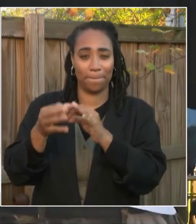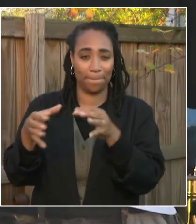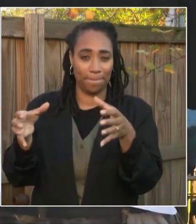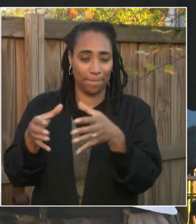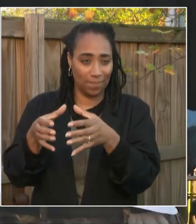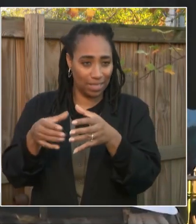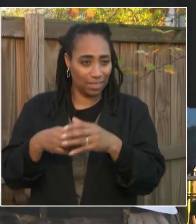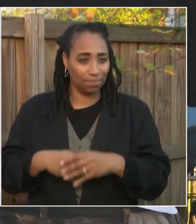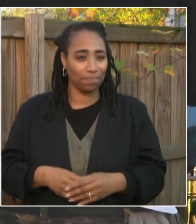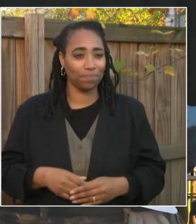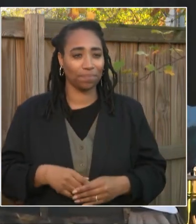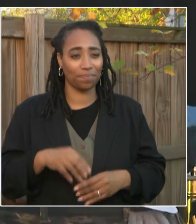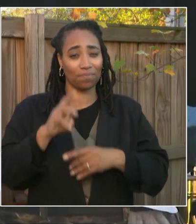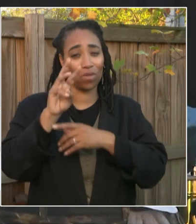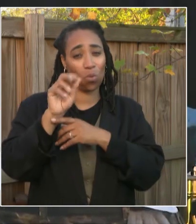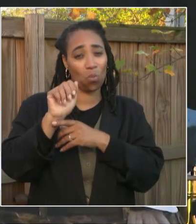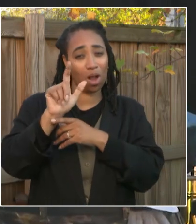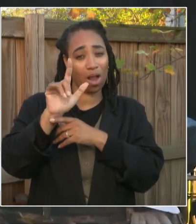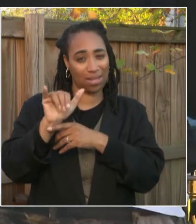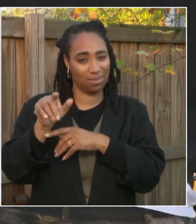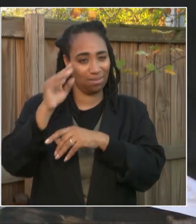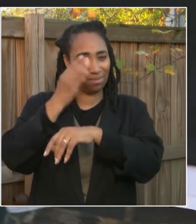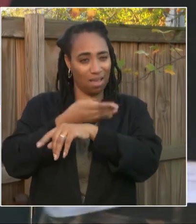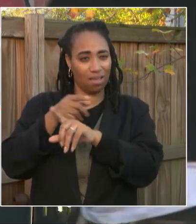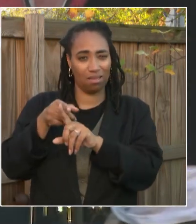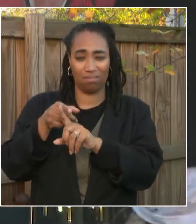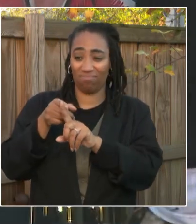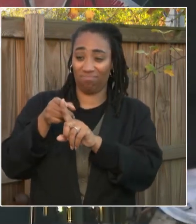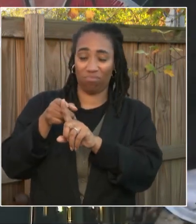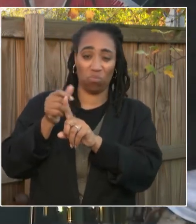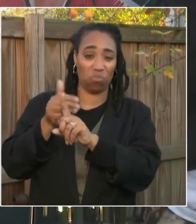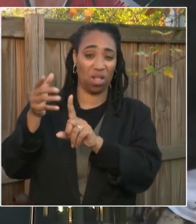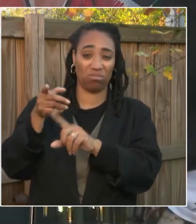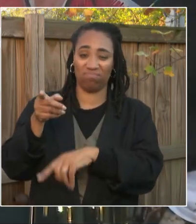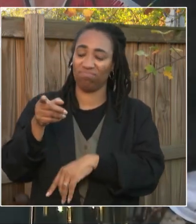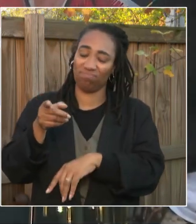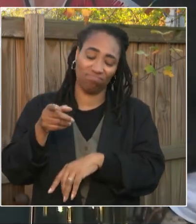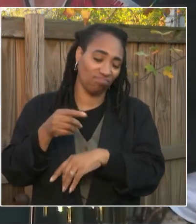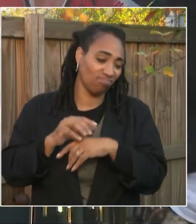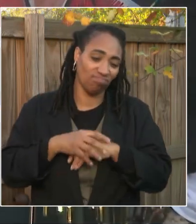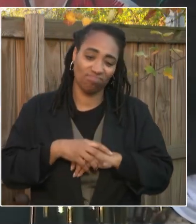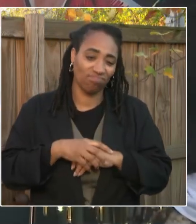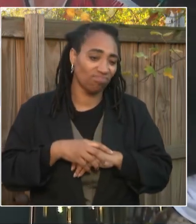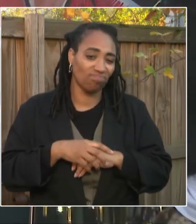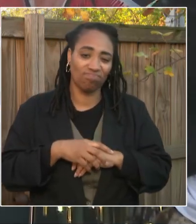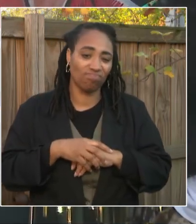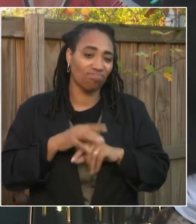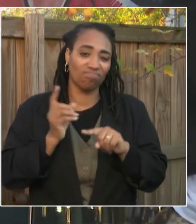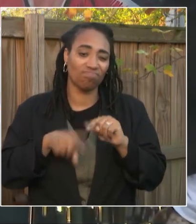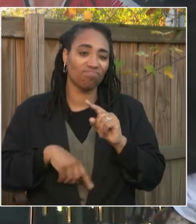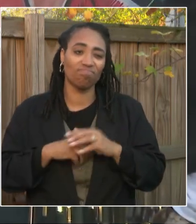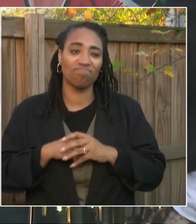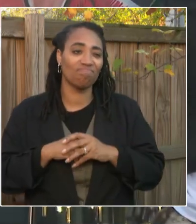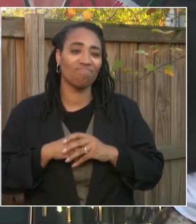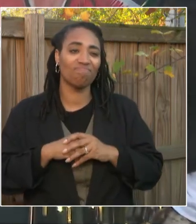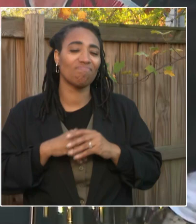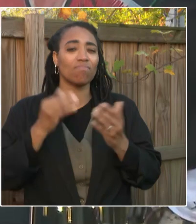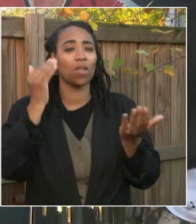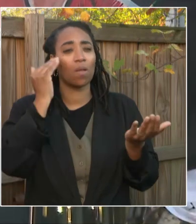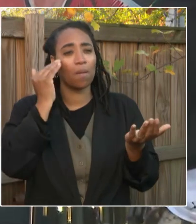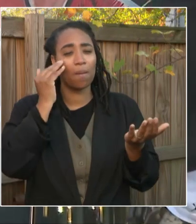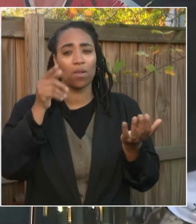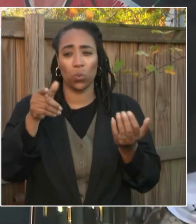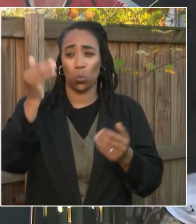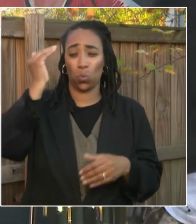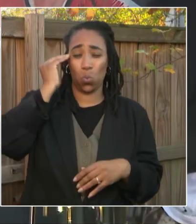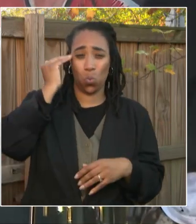Wiley, where would we be without y'all? Right? And I know you know what it's like when somebody in your family,